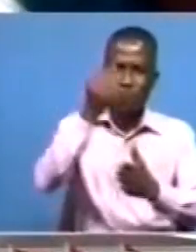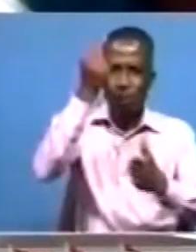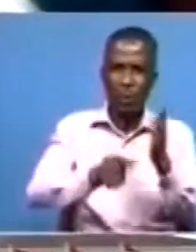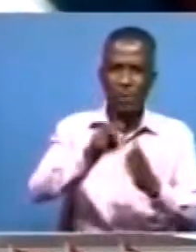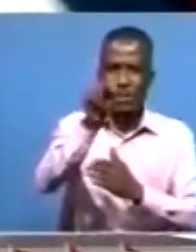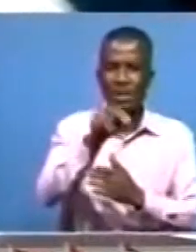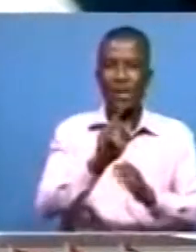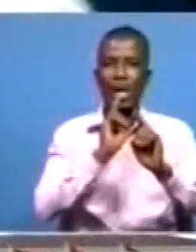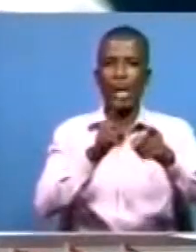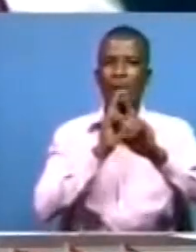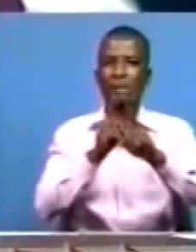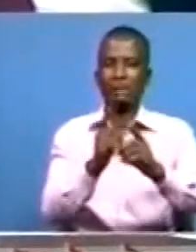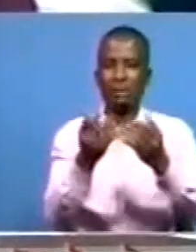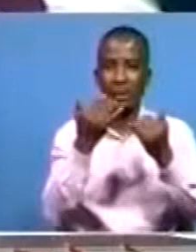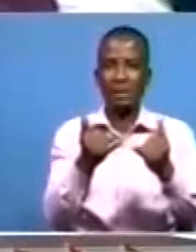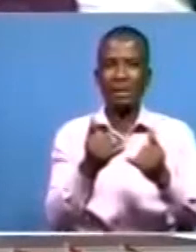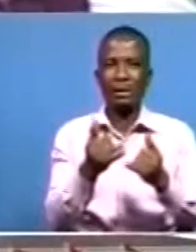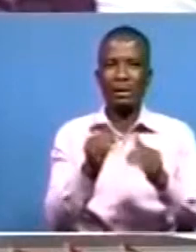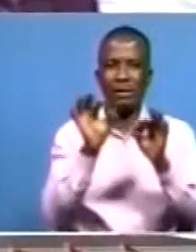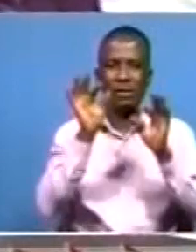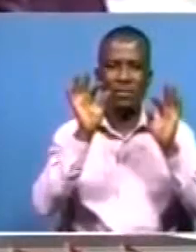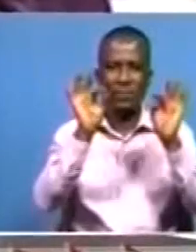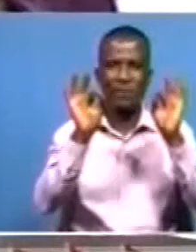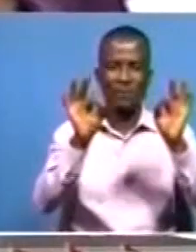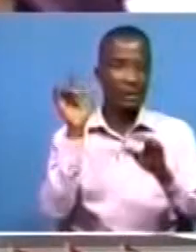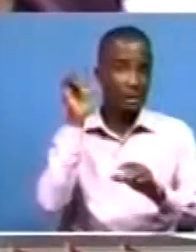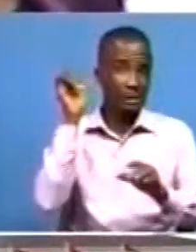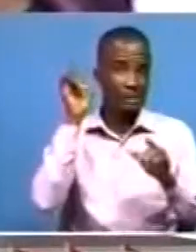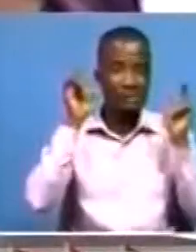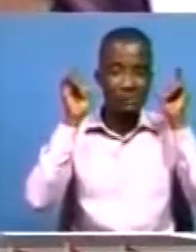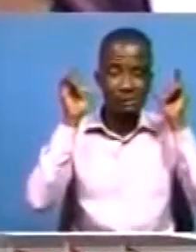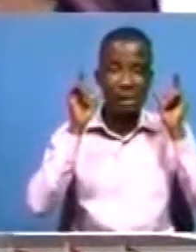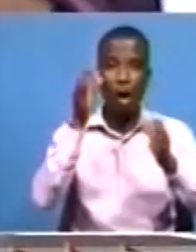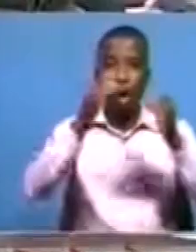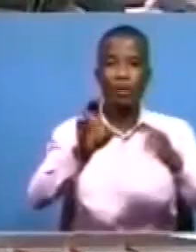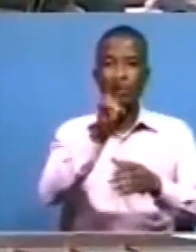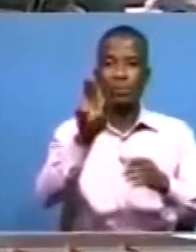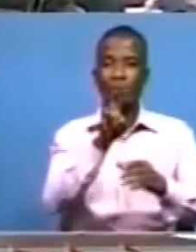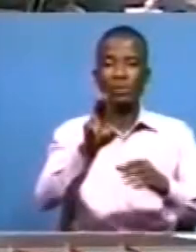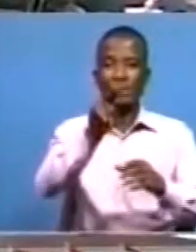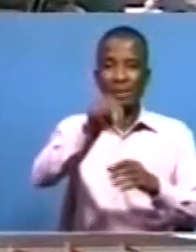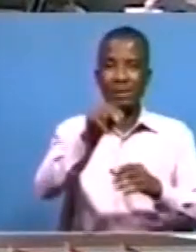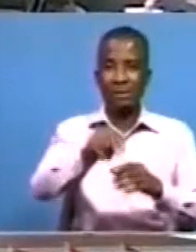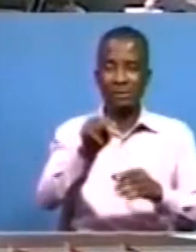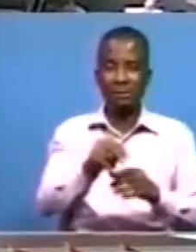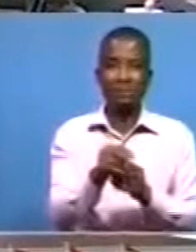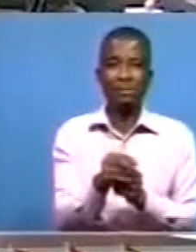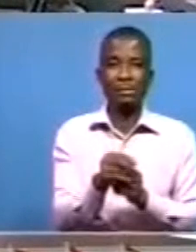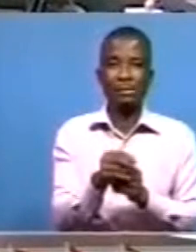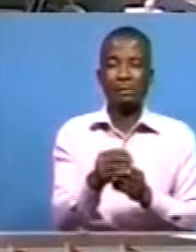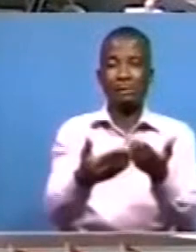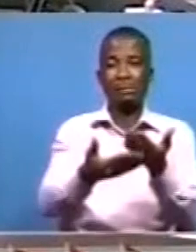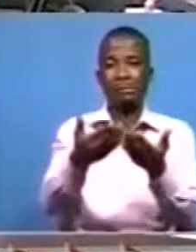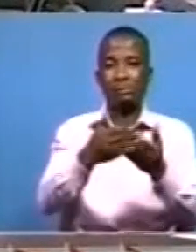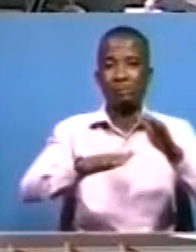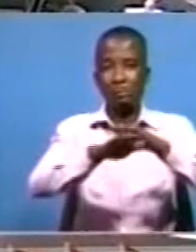that they are required to answer, and this is a requirement of fair hearing that the courts insist on. The requirement of fair hearing is a fundamental